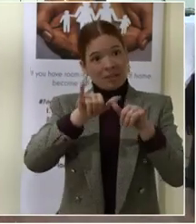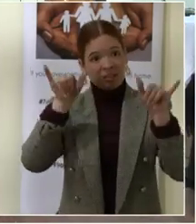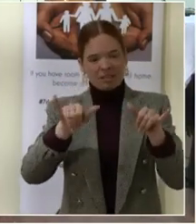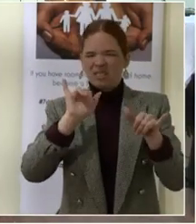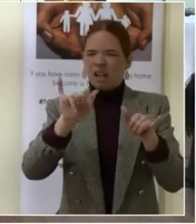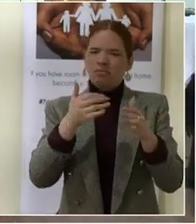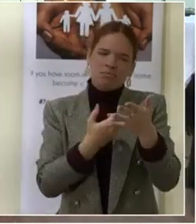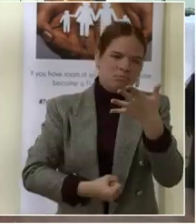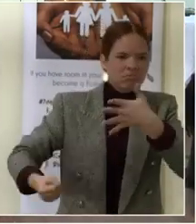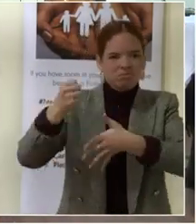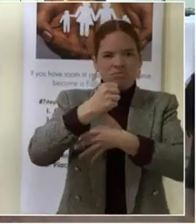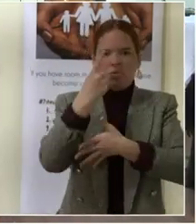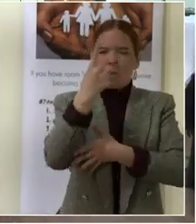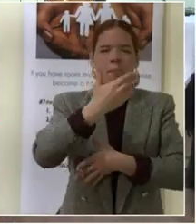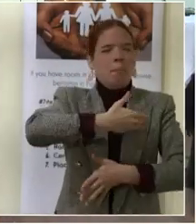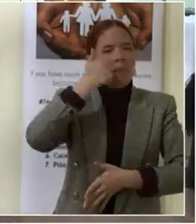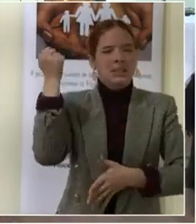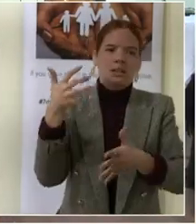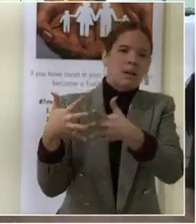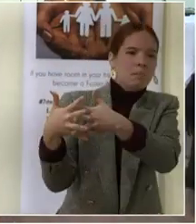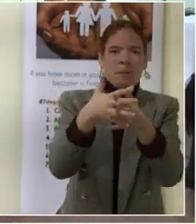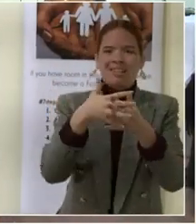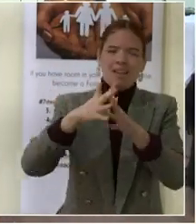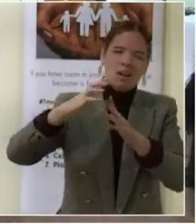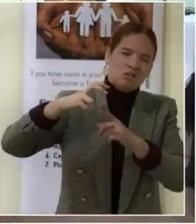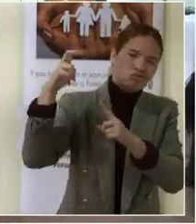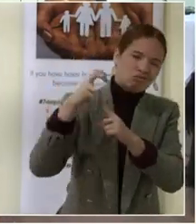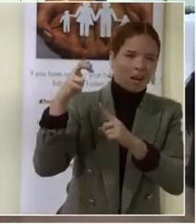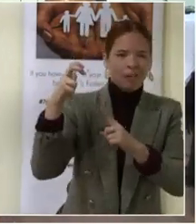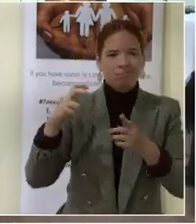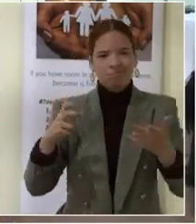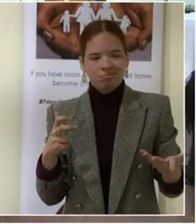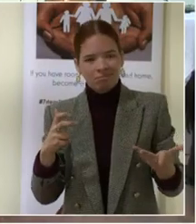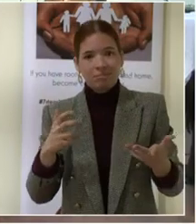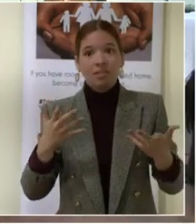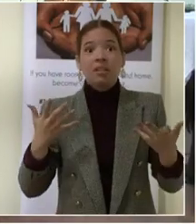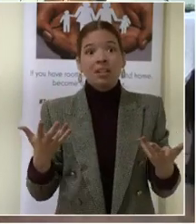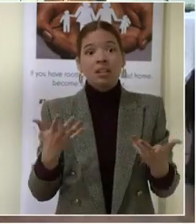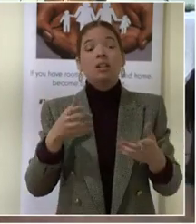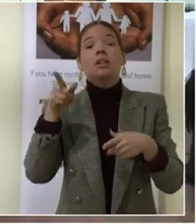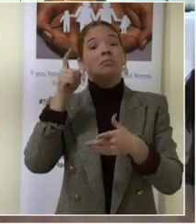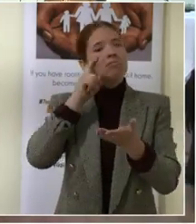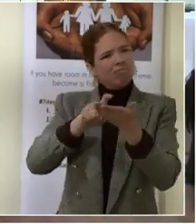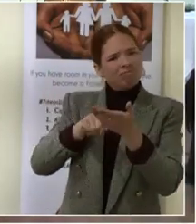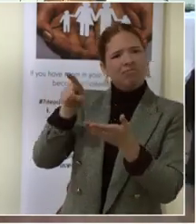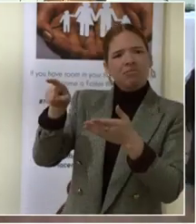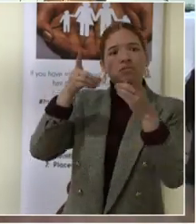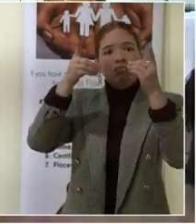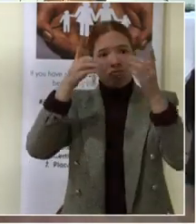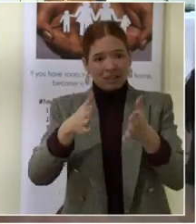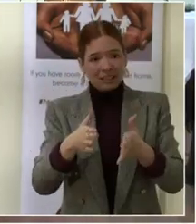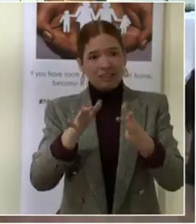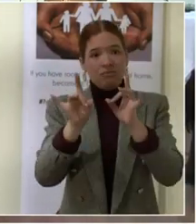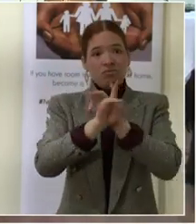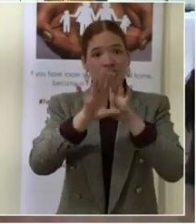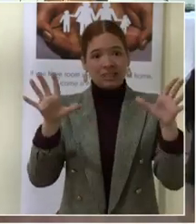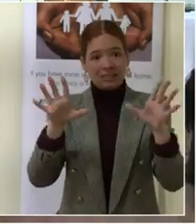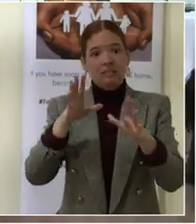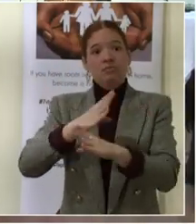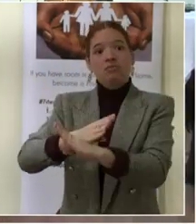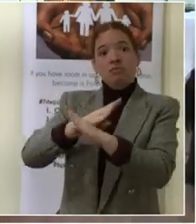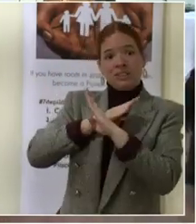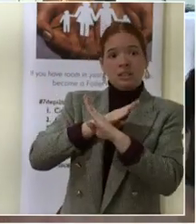I also want to acknowledge Linda Harllee Harper, who is the Director of Gun Violence Prevention.